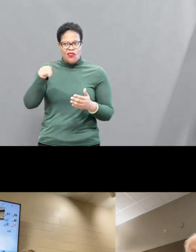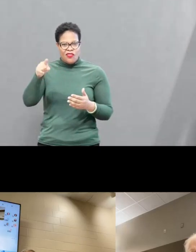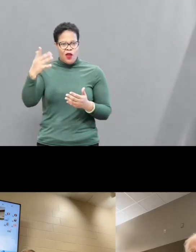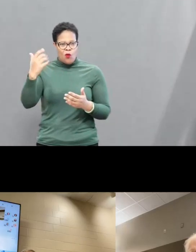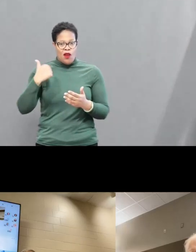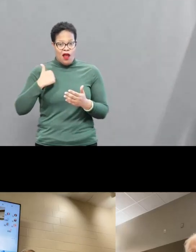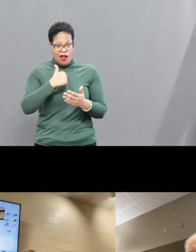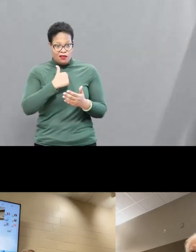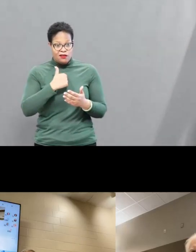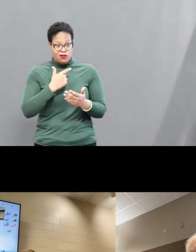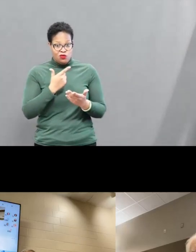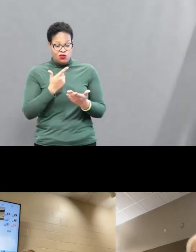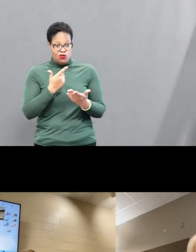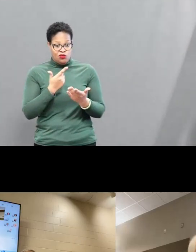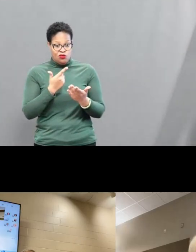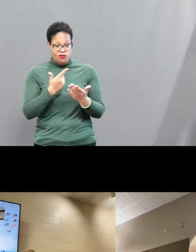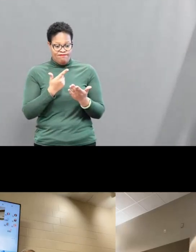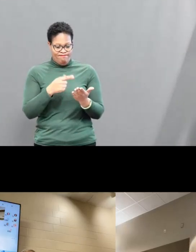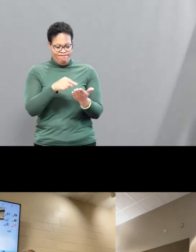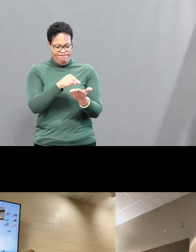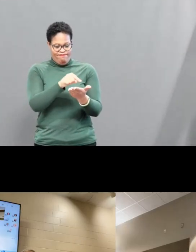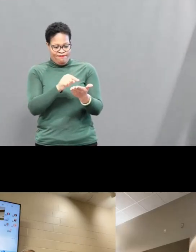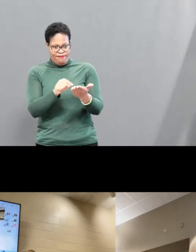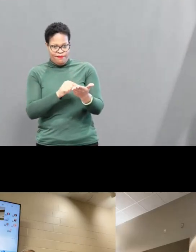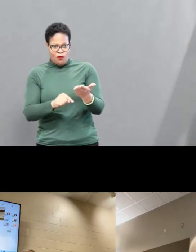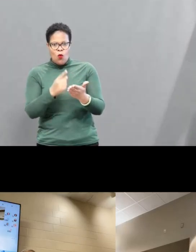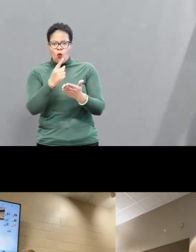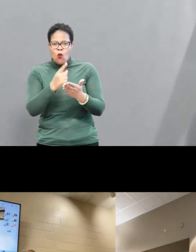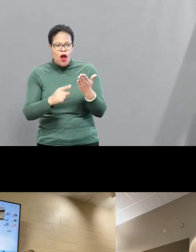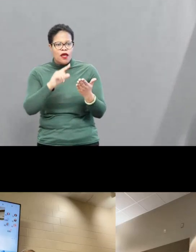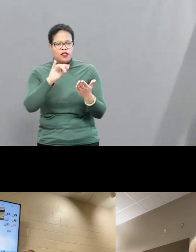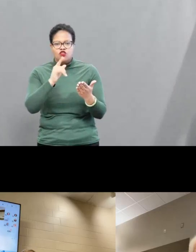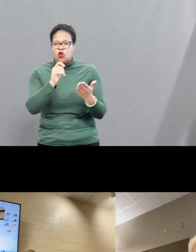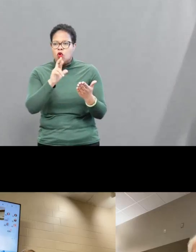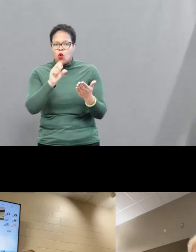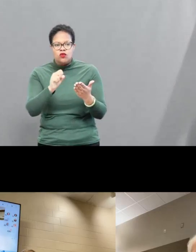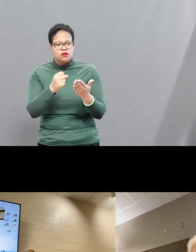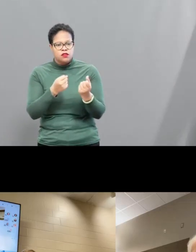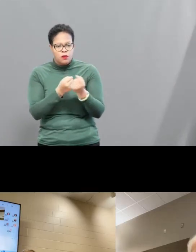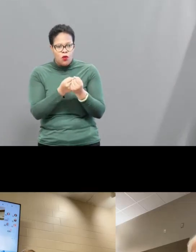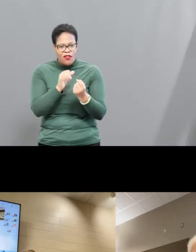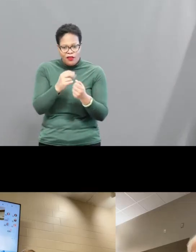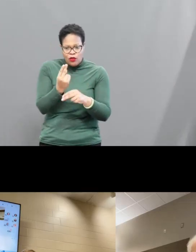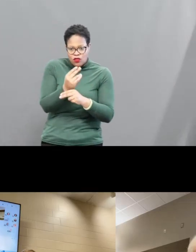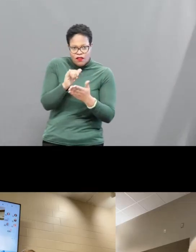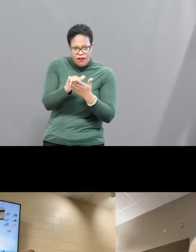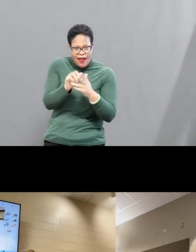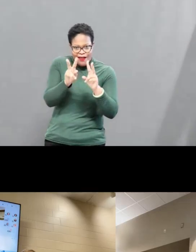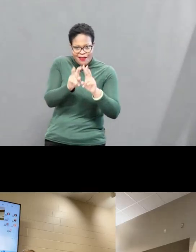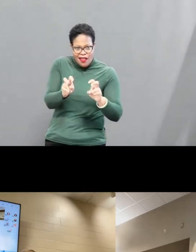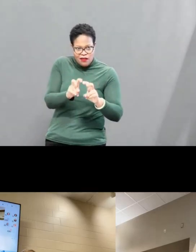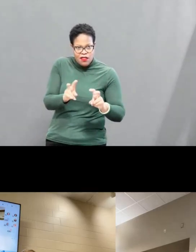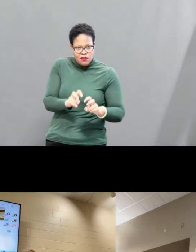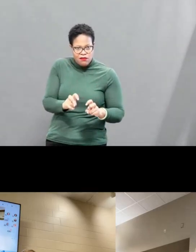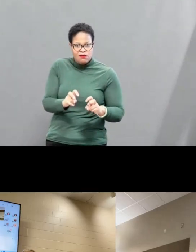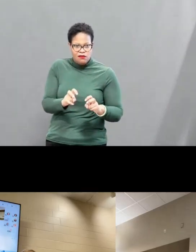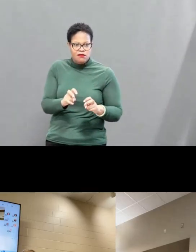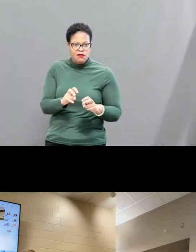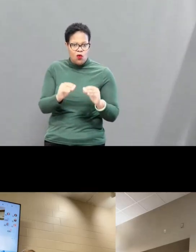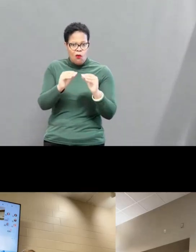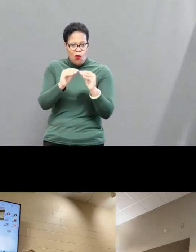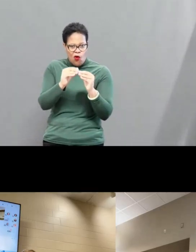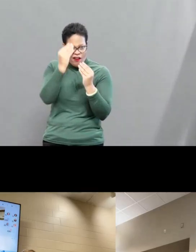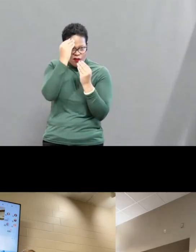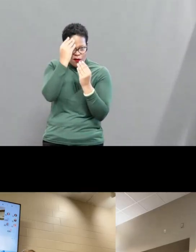us to basically indicate what journals would support the usage of those assessments and